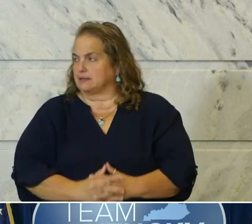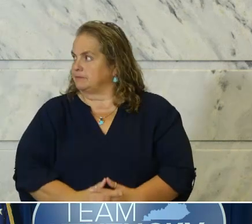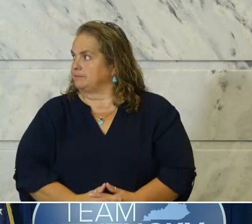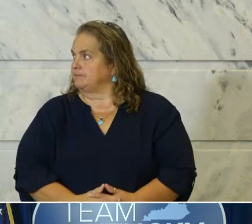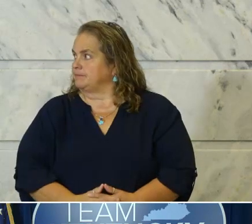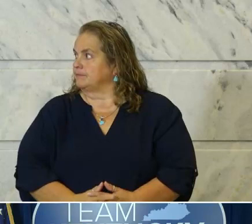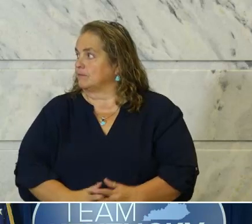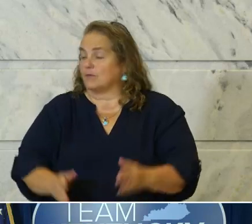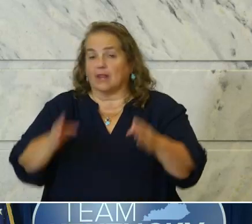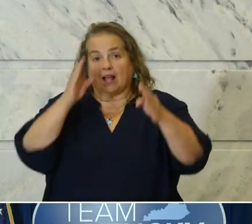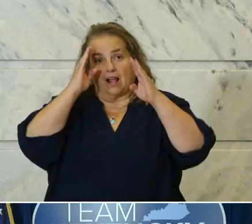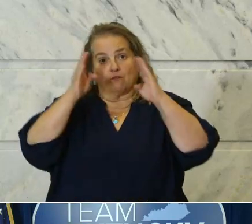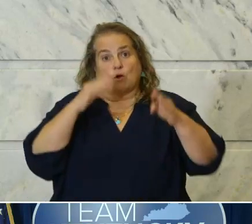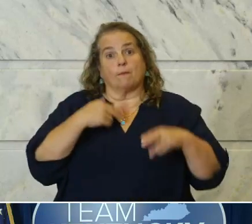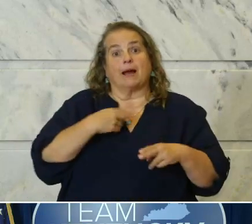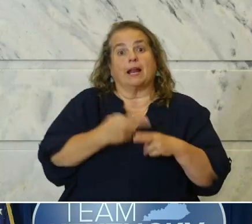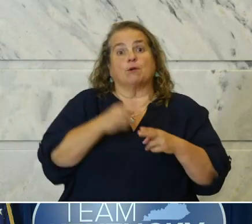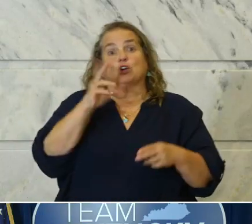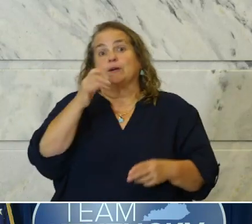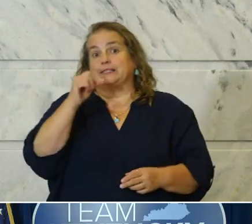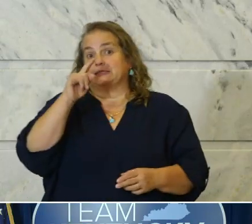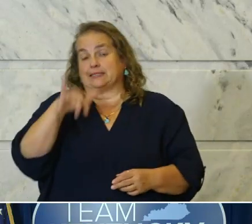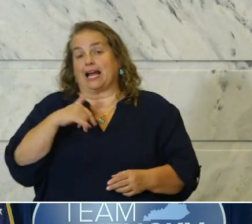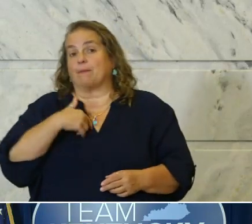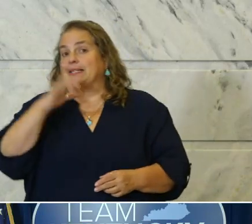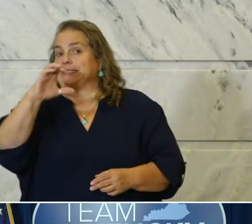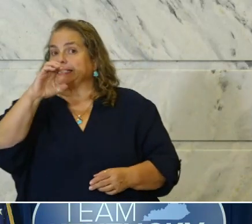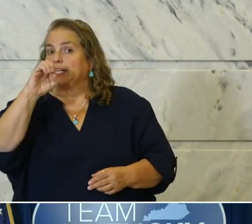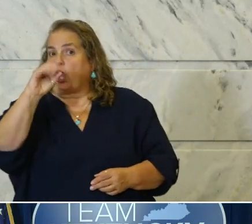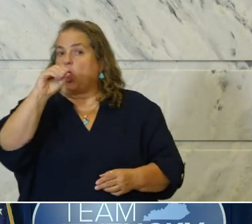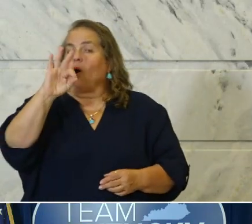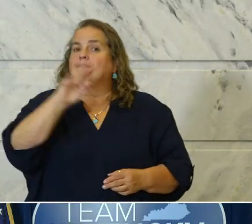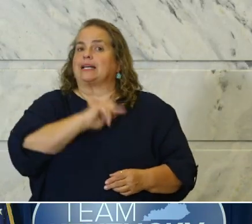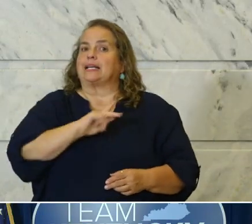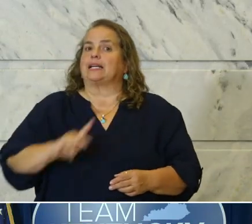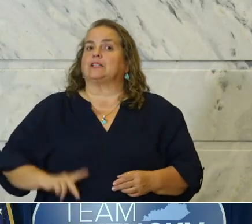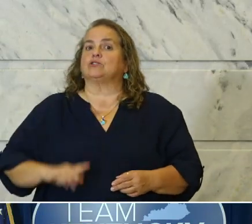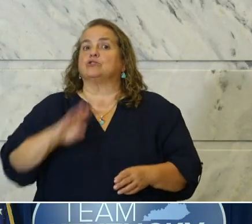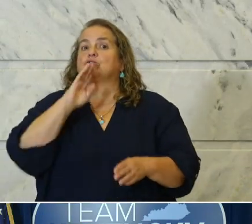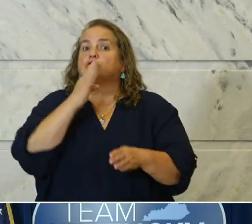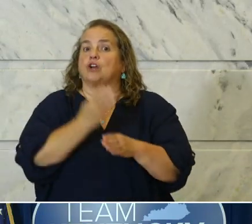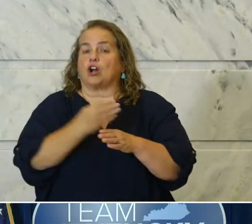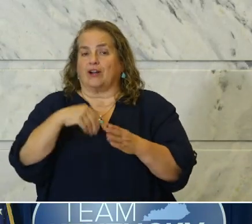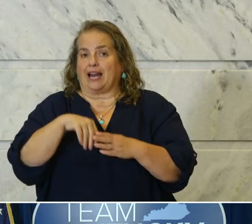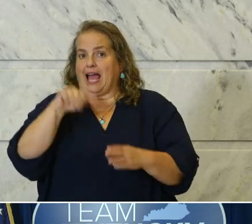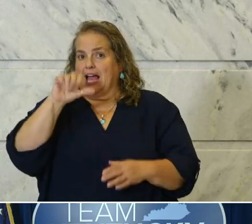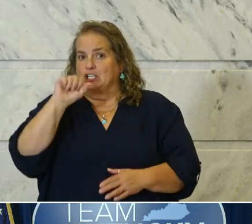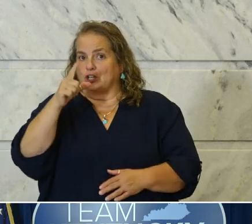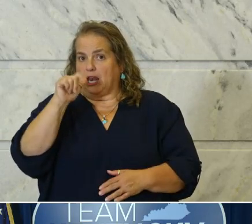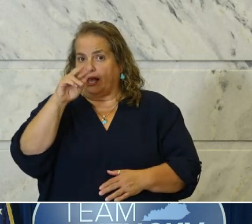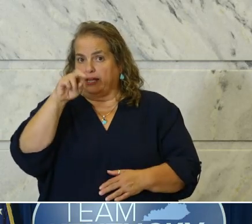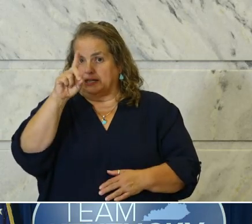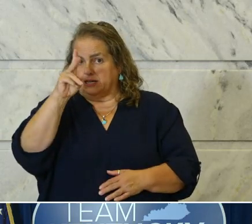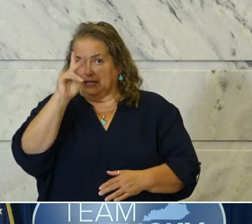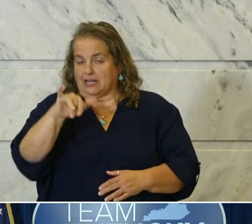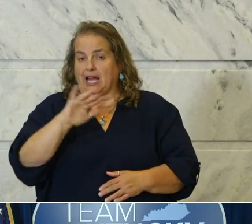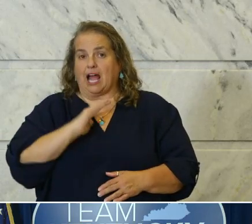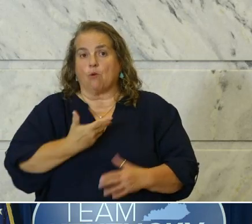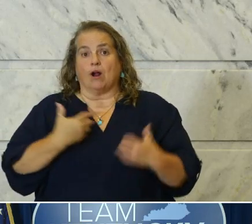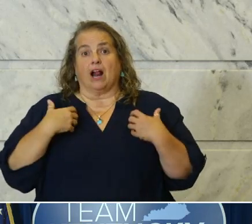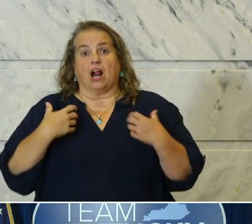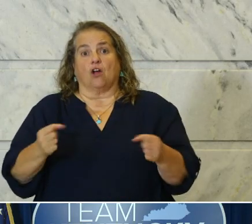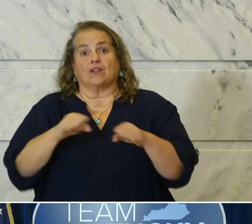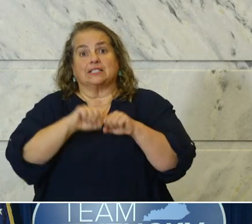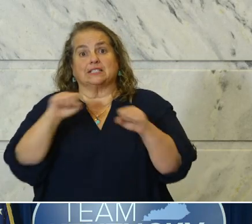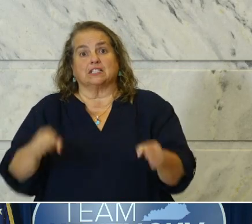Hello, my name is Christy Whitlatch, and I'm the CEO of King's Daughters Health System in Ashland, Kentucky. Our health system serves